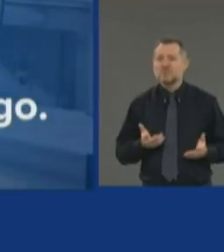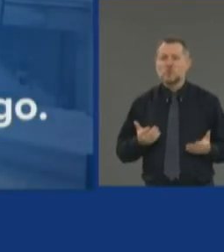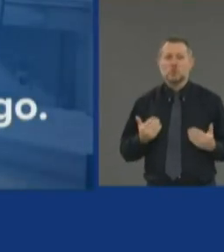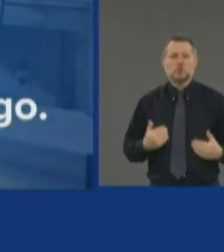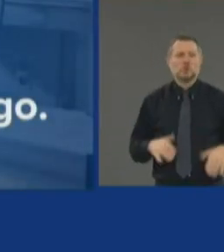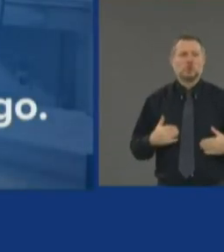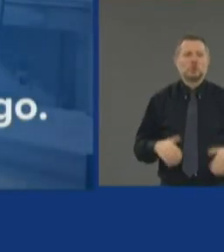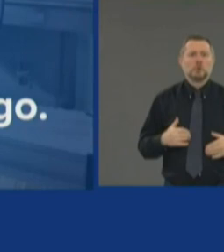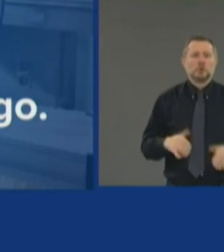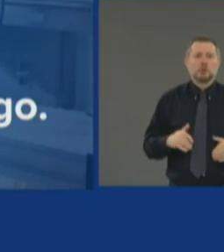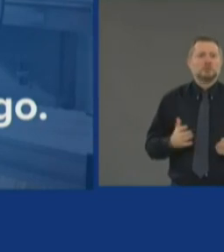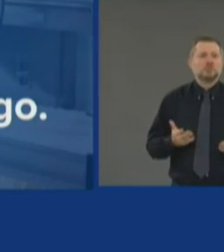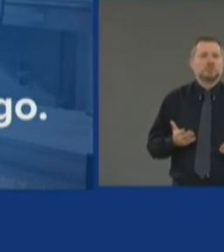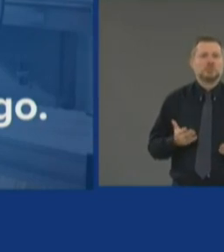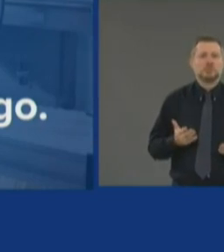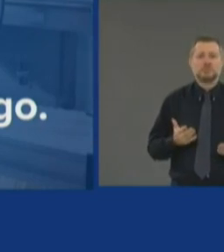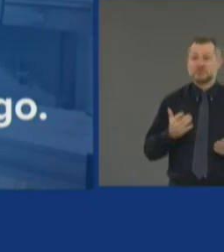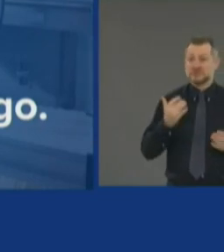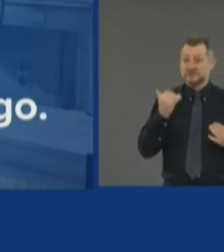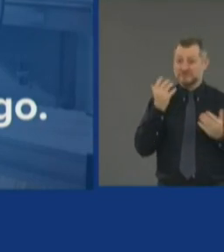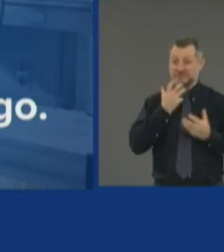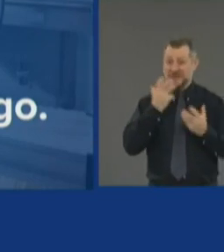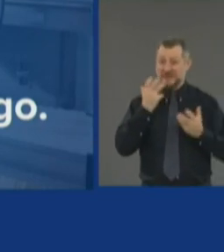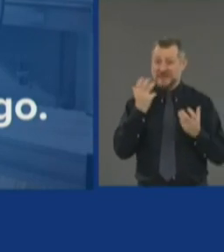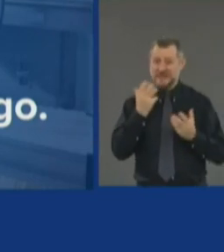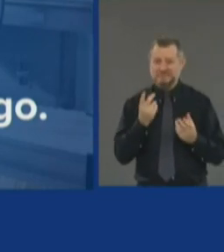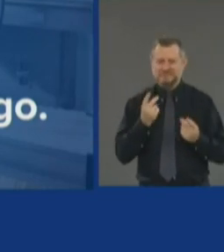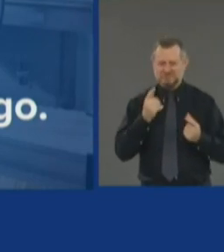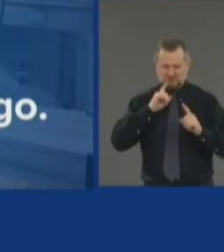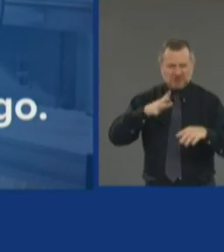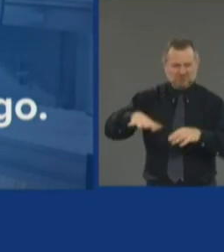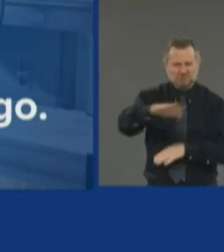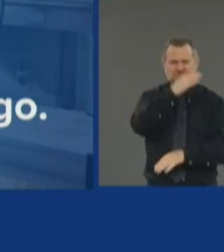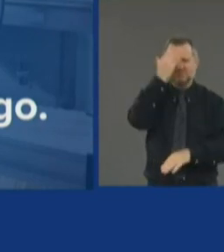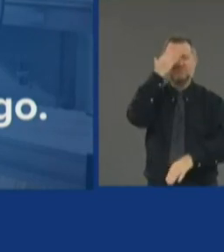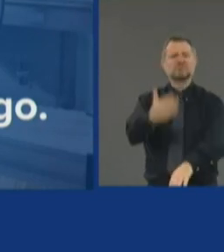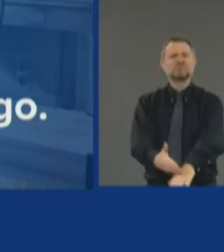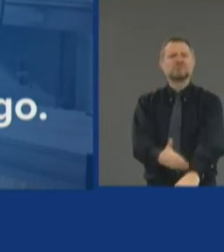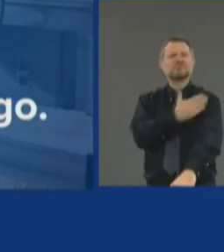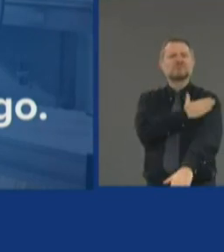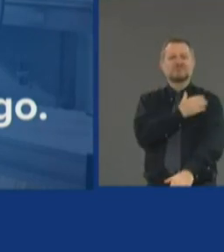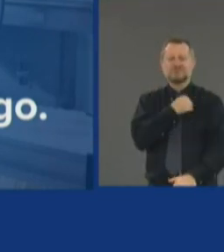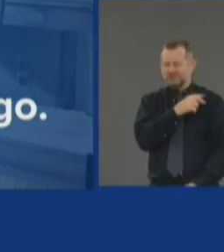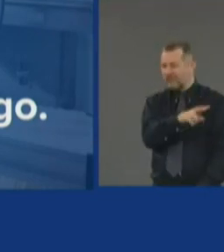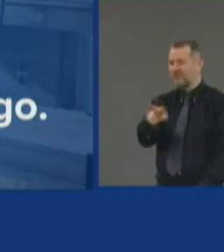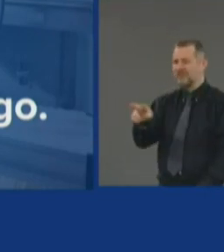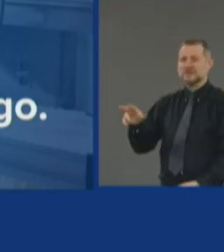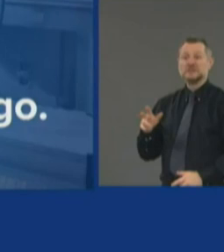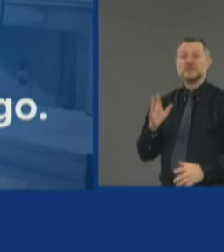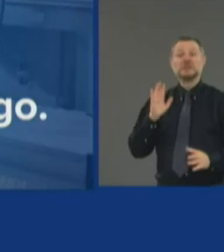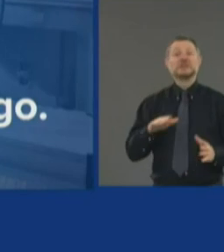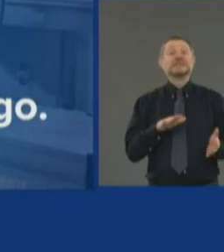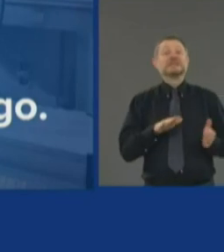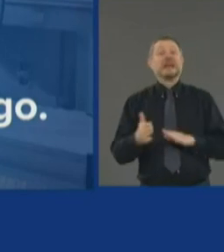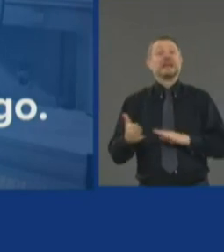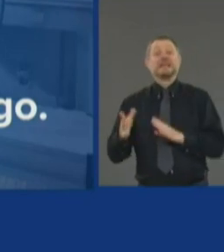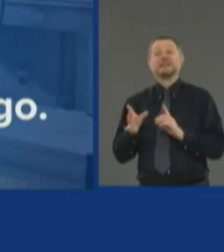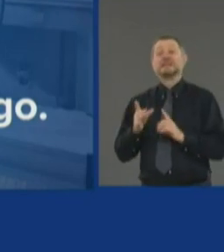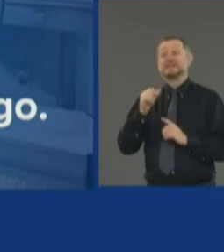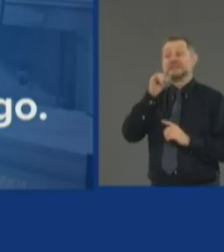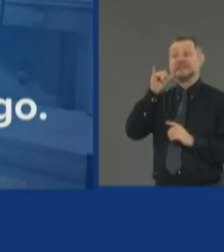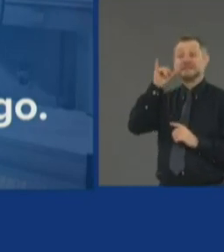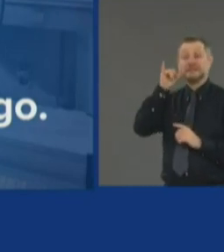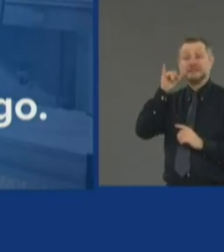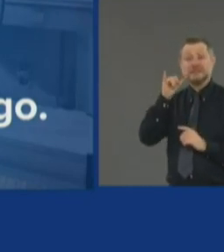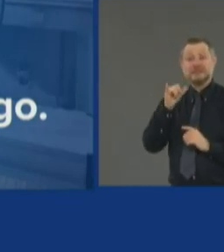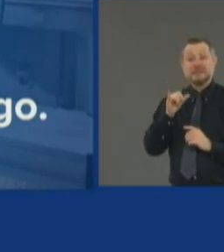remarkably fast and remarkably effective. We have the lowest number of deaths from coronavirus that